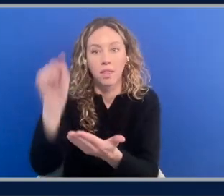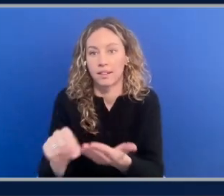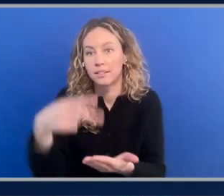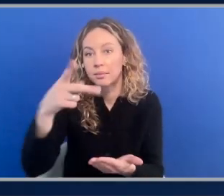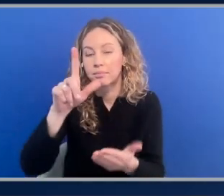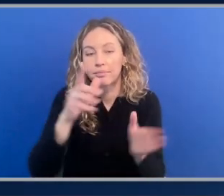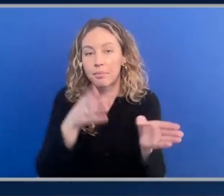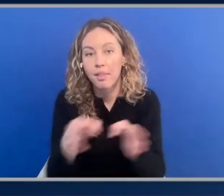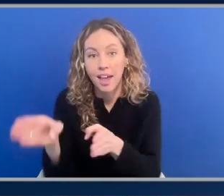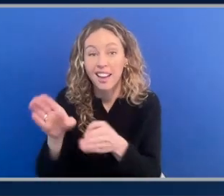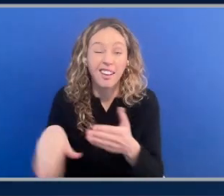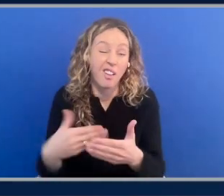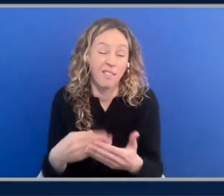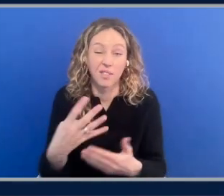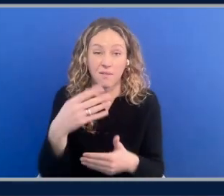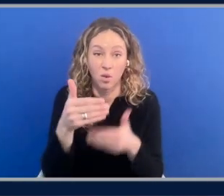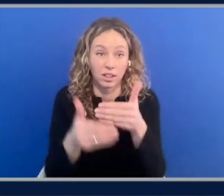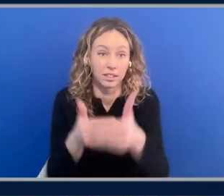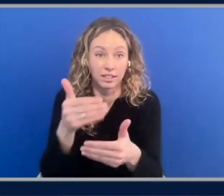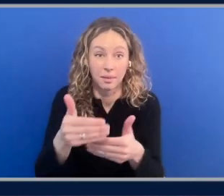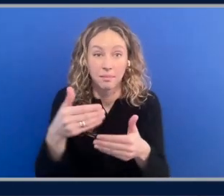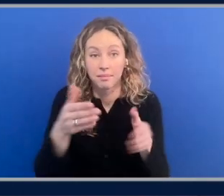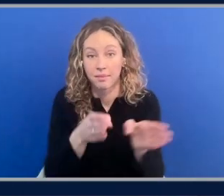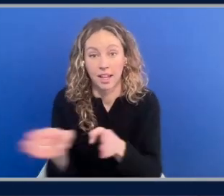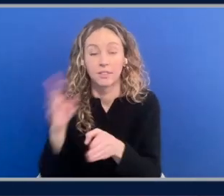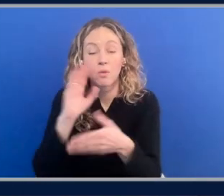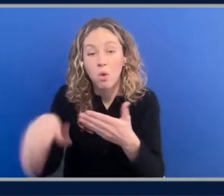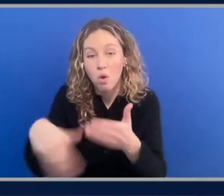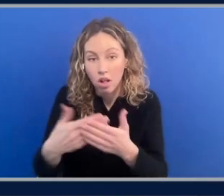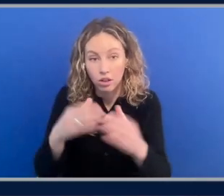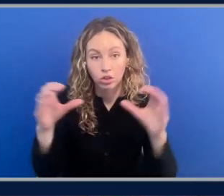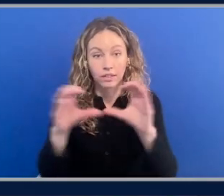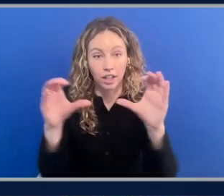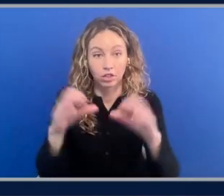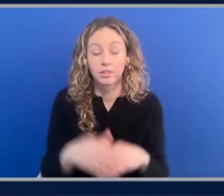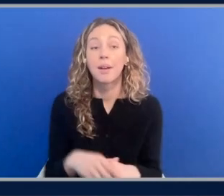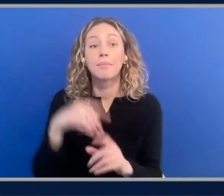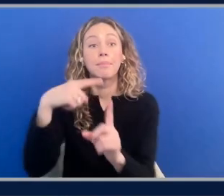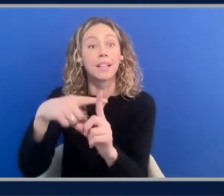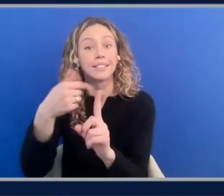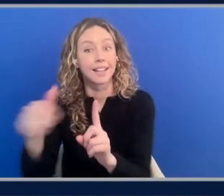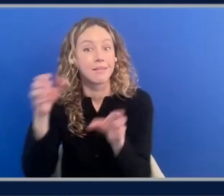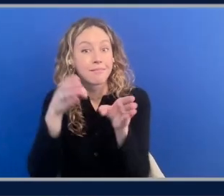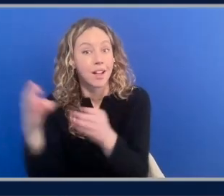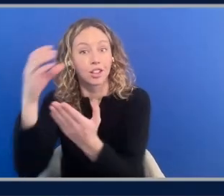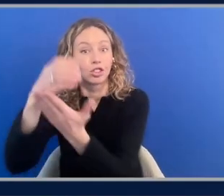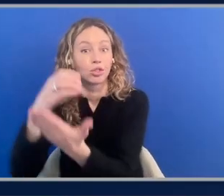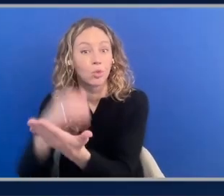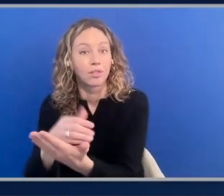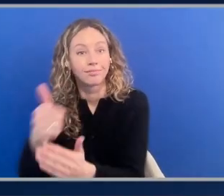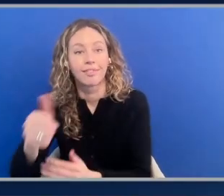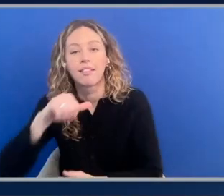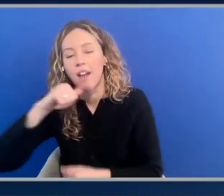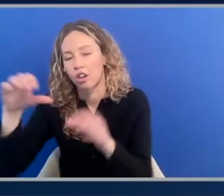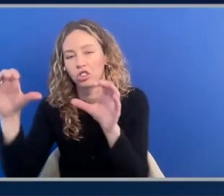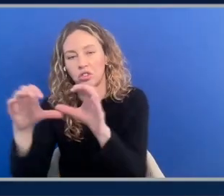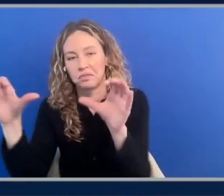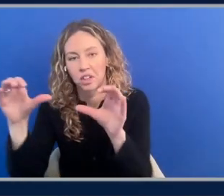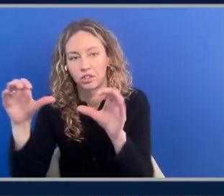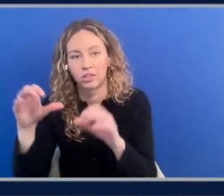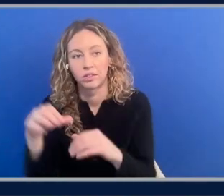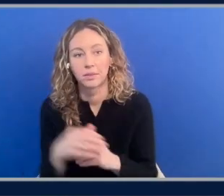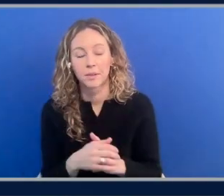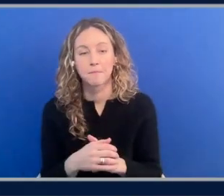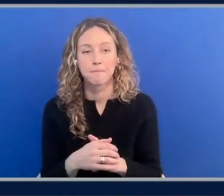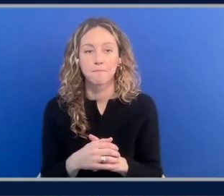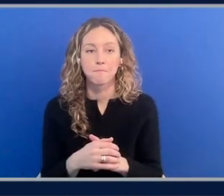4-step plans for all of the certifications and any of the plans and courses that are not a certification aligned. It's almost